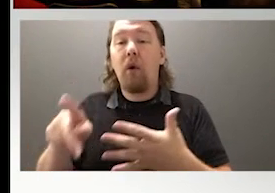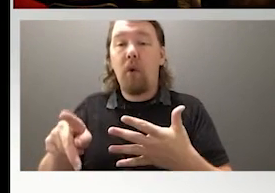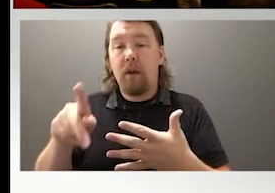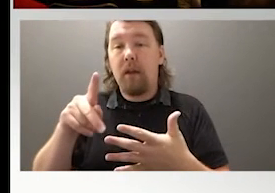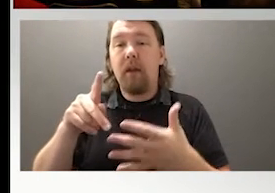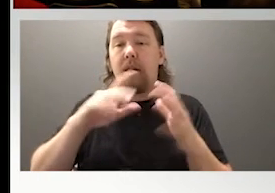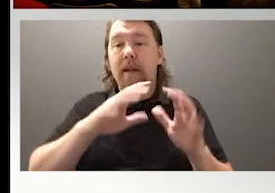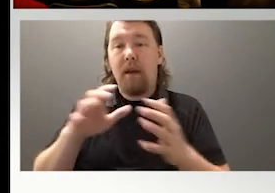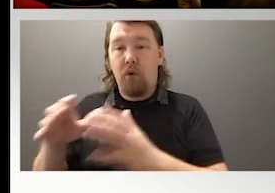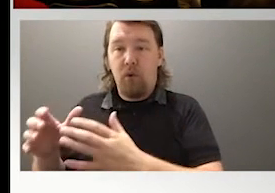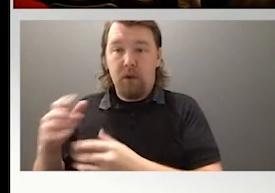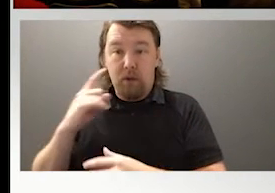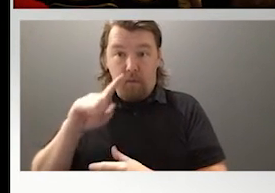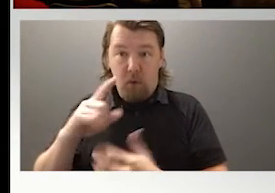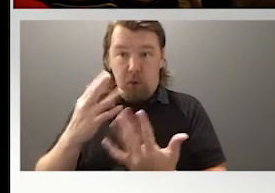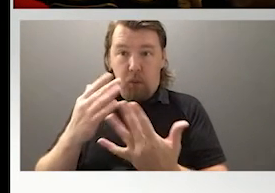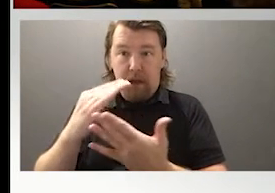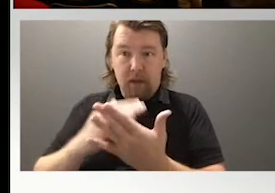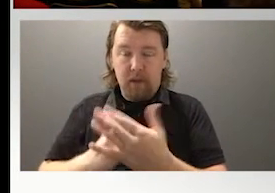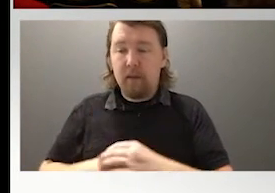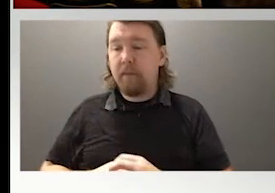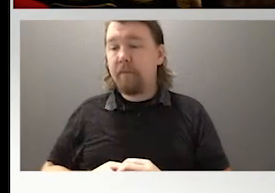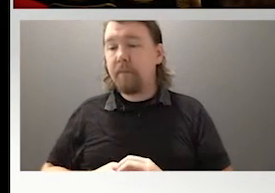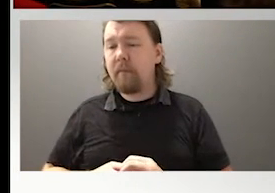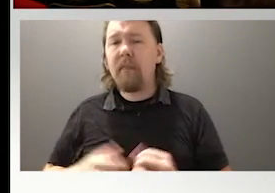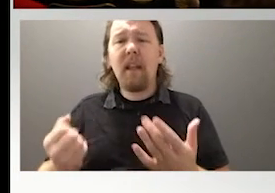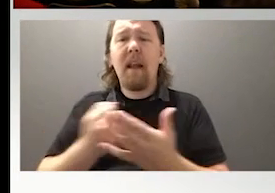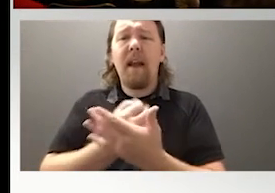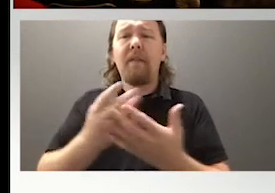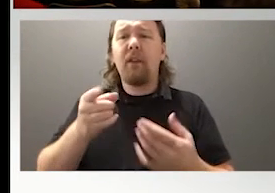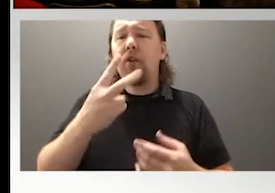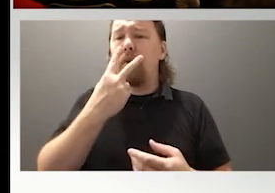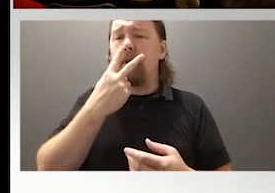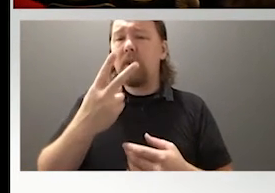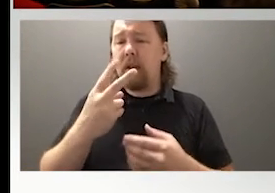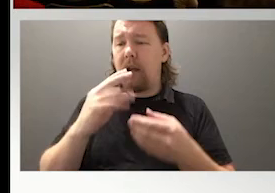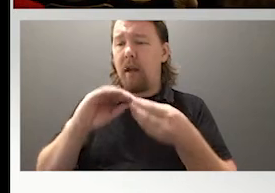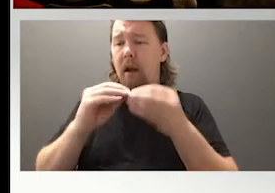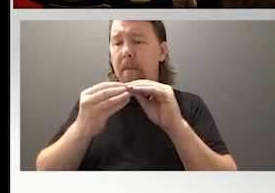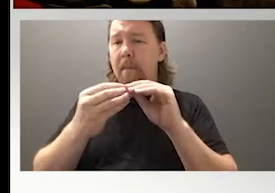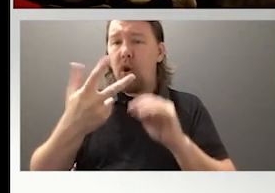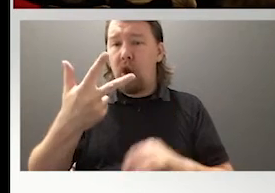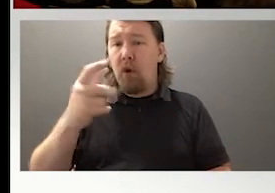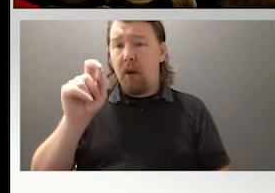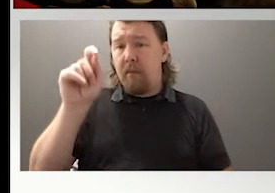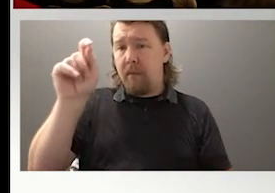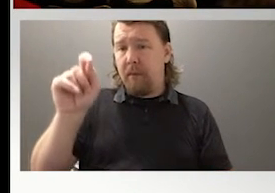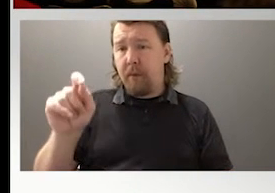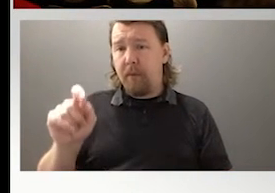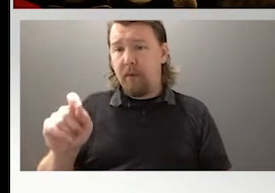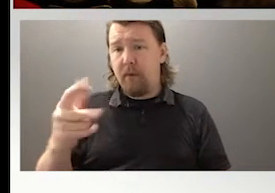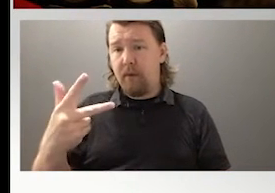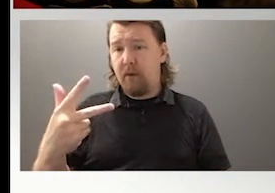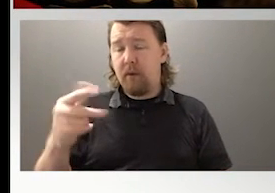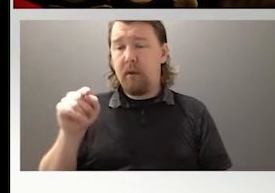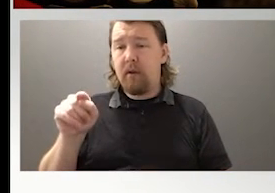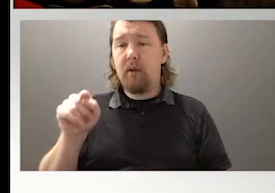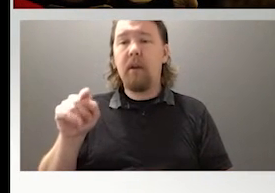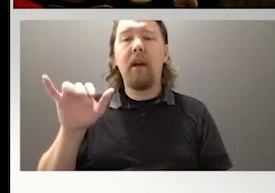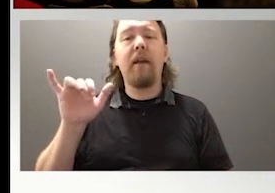categories. And everything you see under bullet number 3, those are